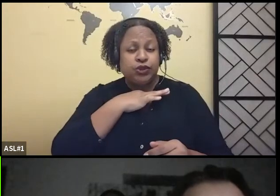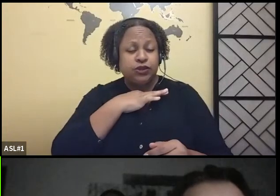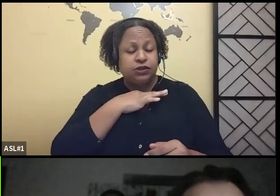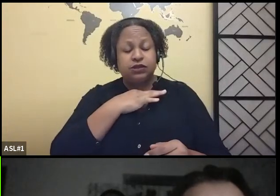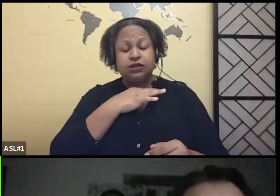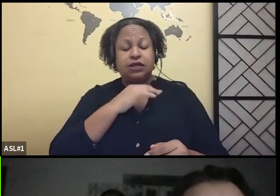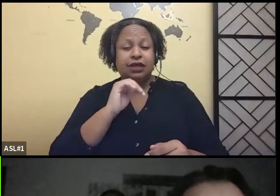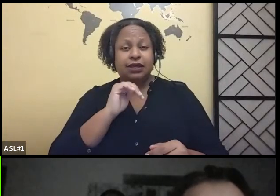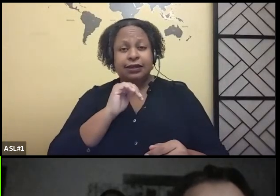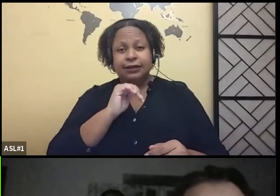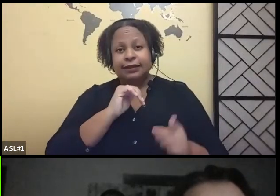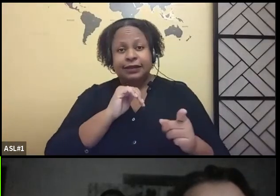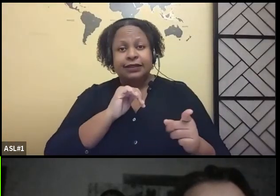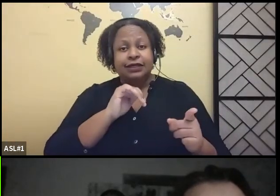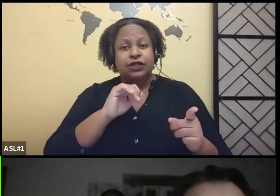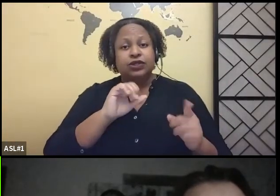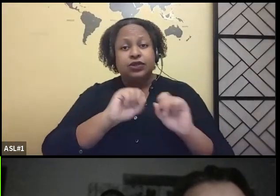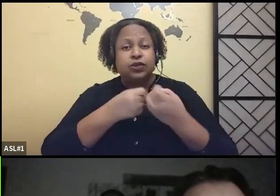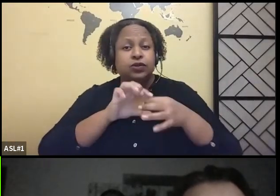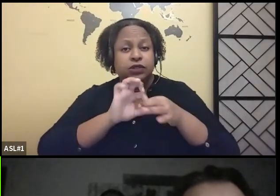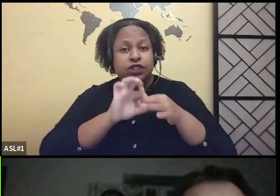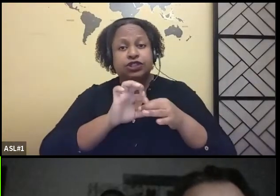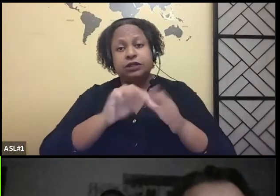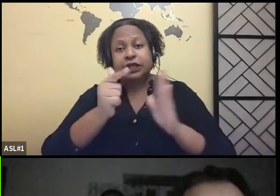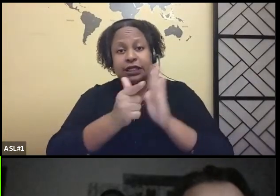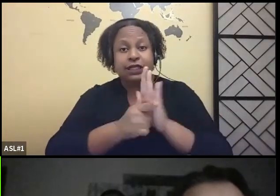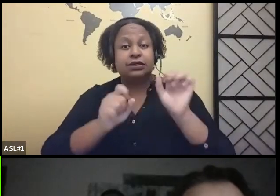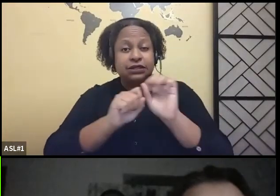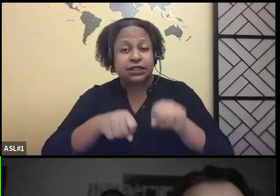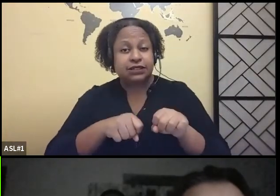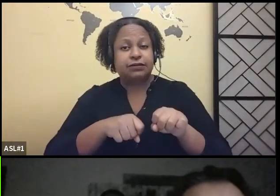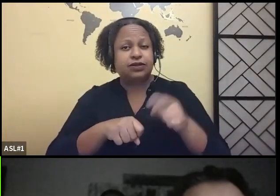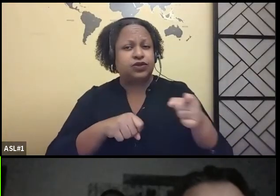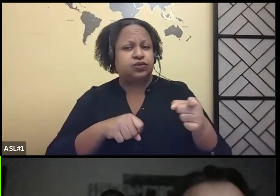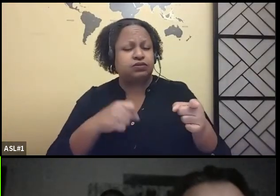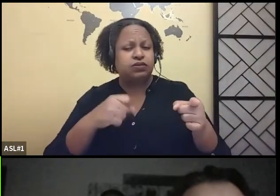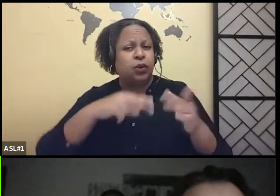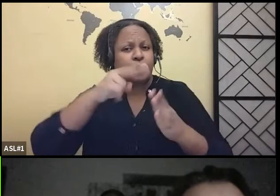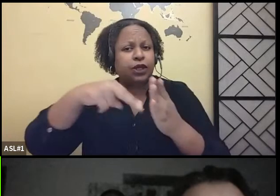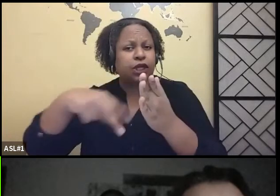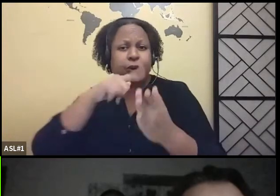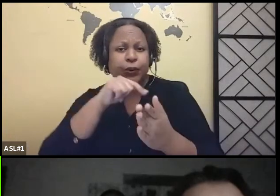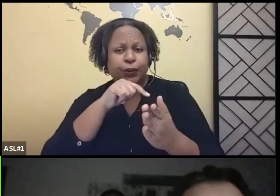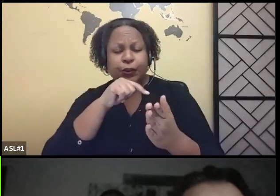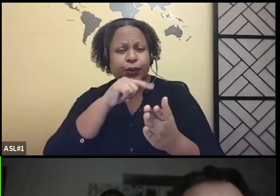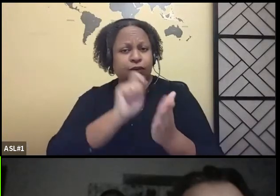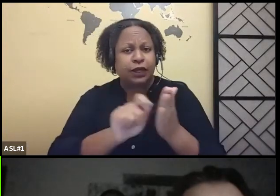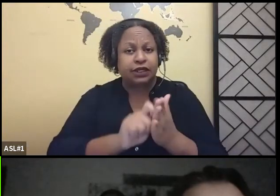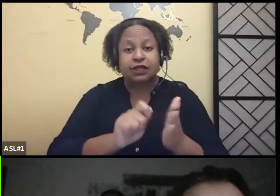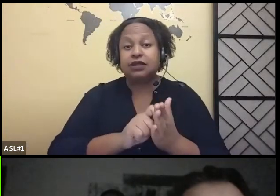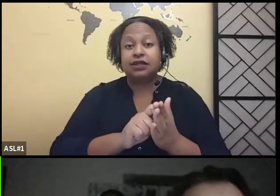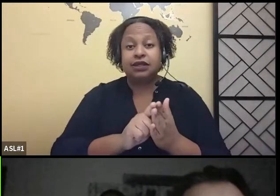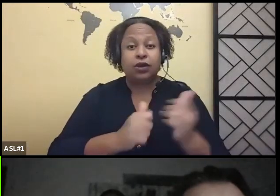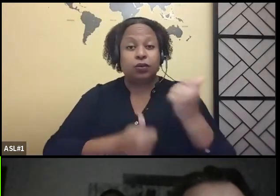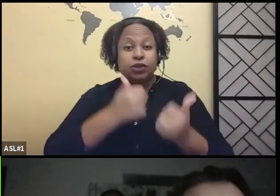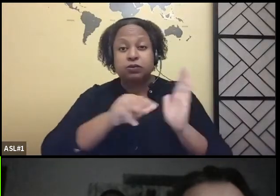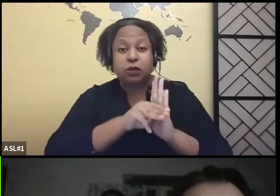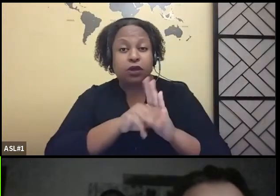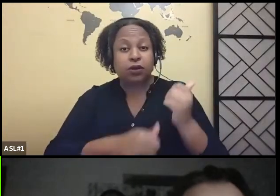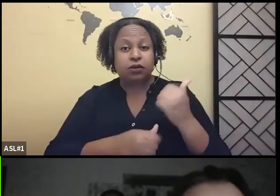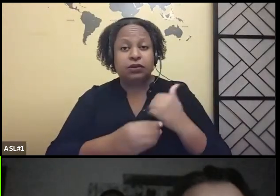could regenerate social relations and legal systems? And what are some of the models or inspirations that you look to